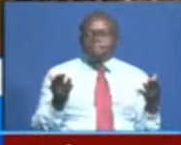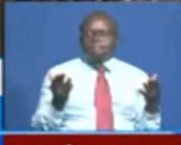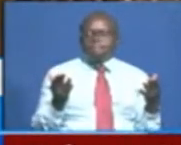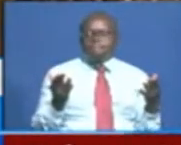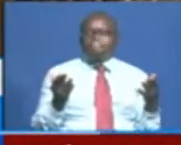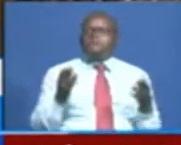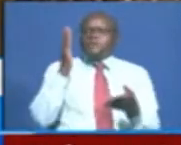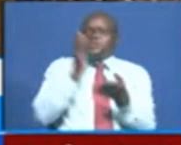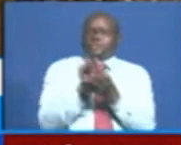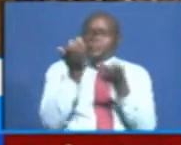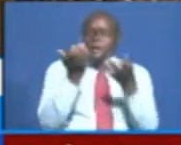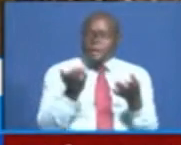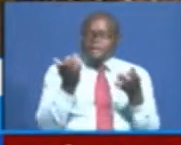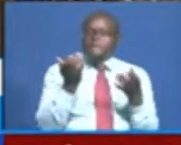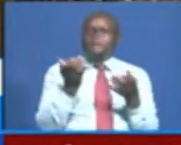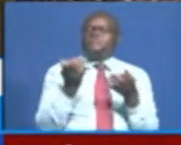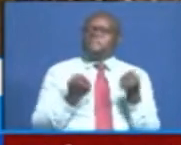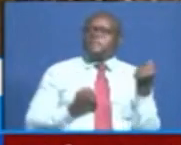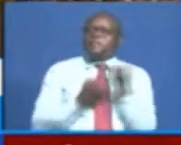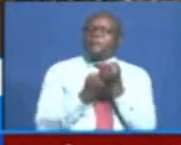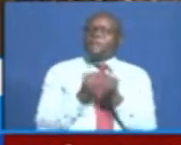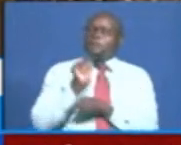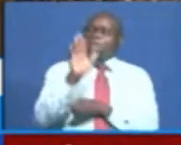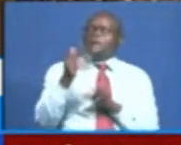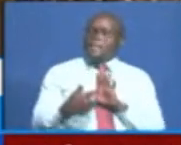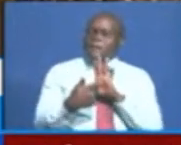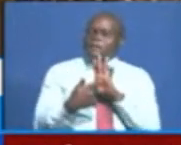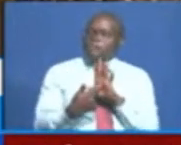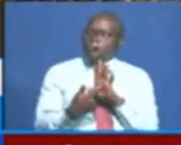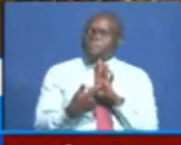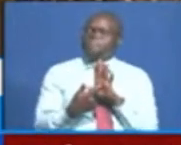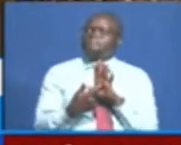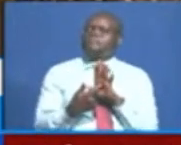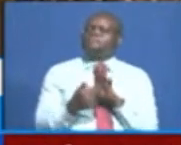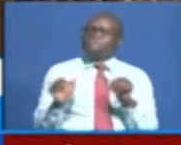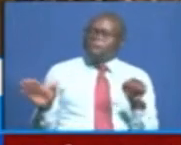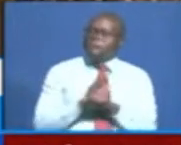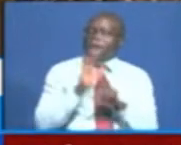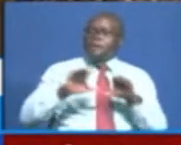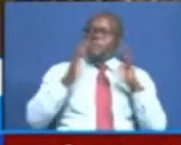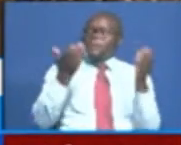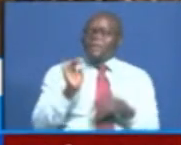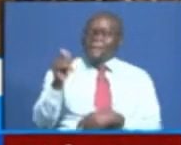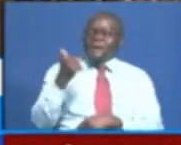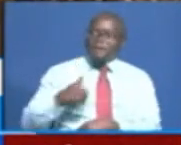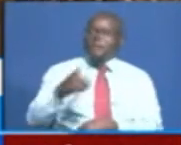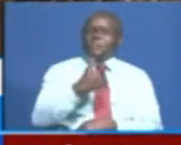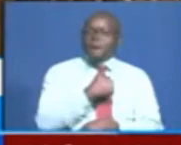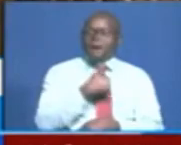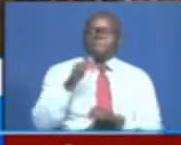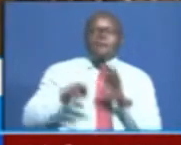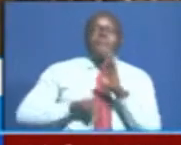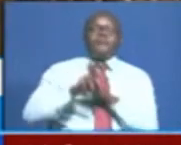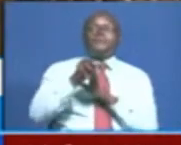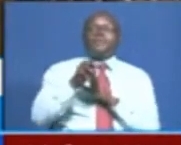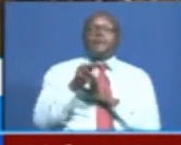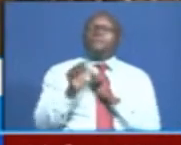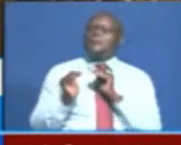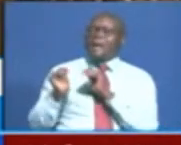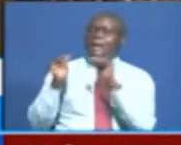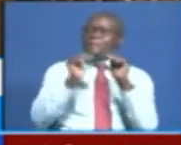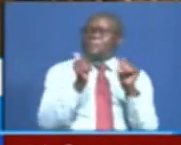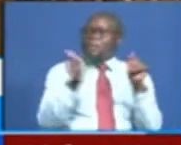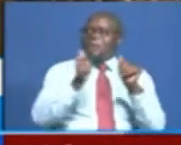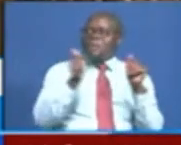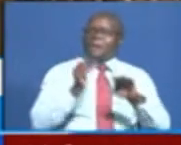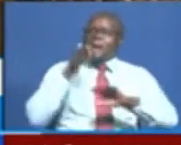deserve a pat on the back for demonstrating to the entire world that we have a mature and vibrant democracy